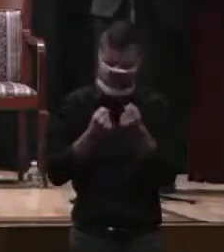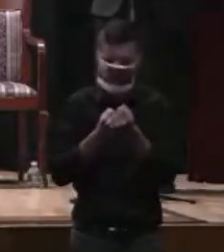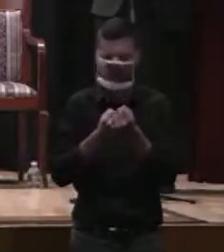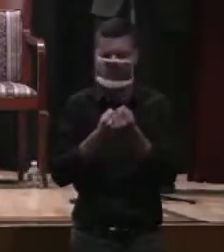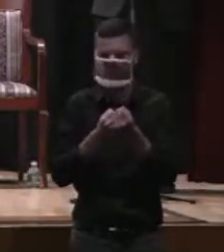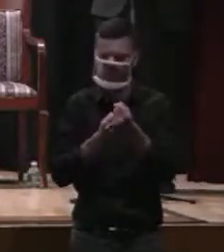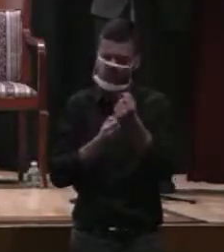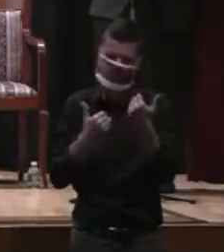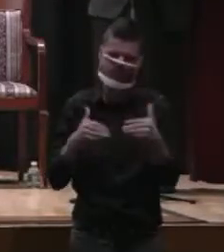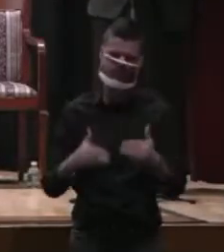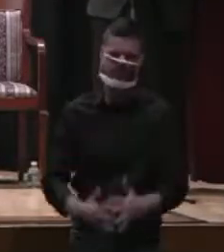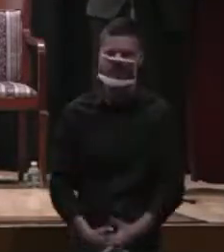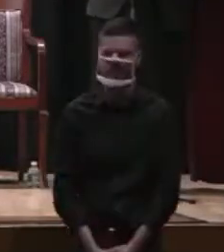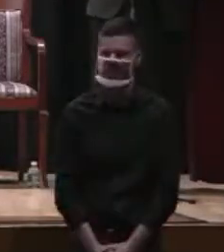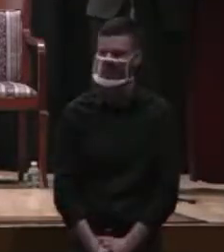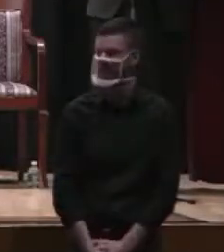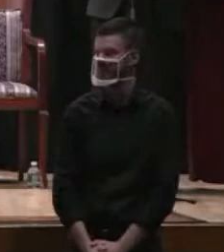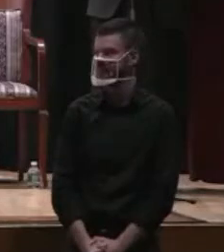unconditional support.